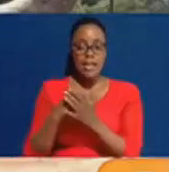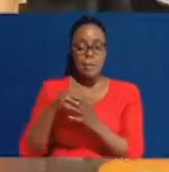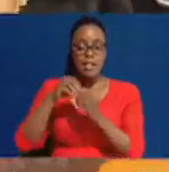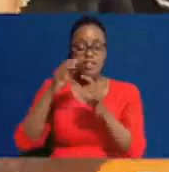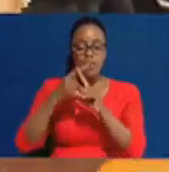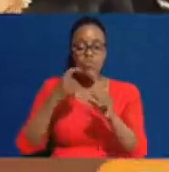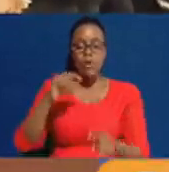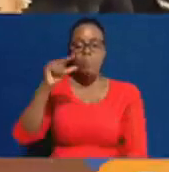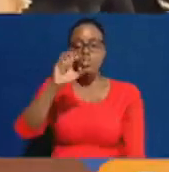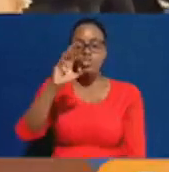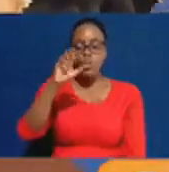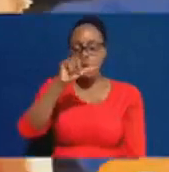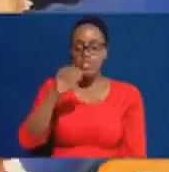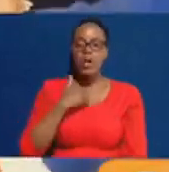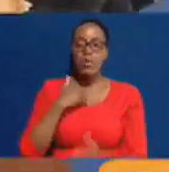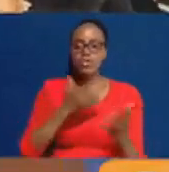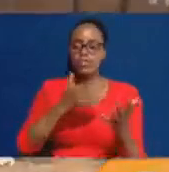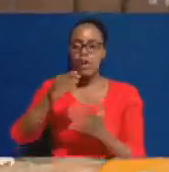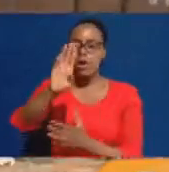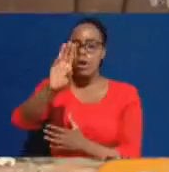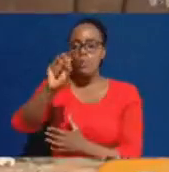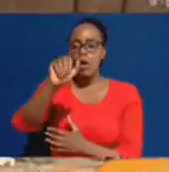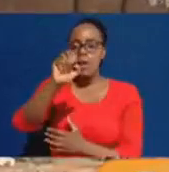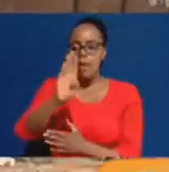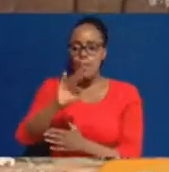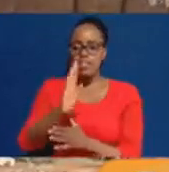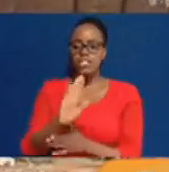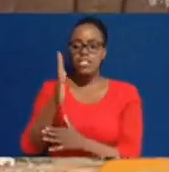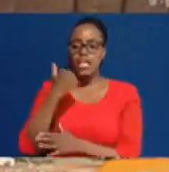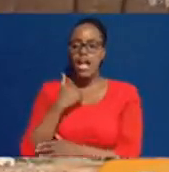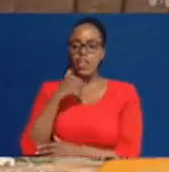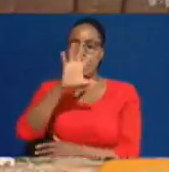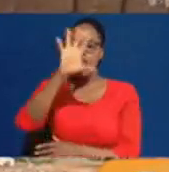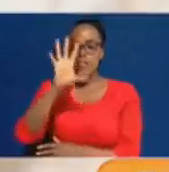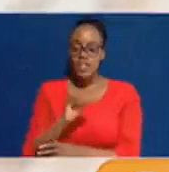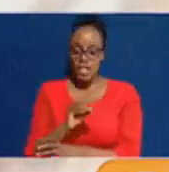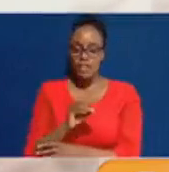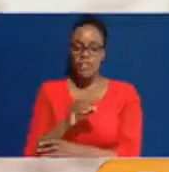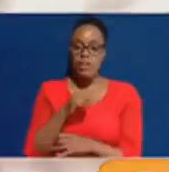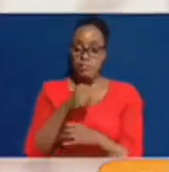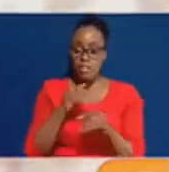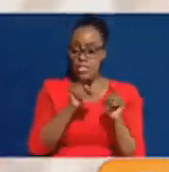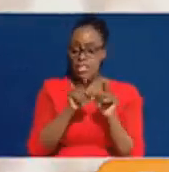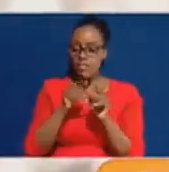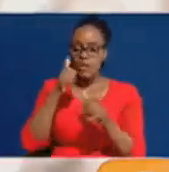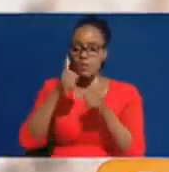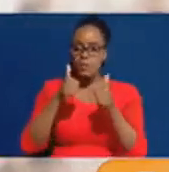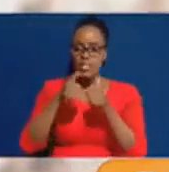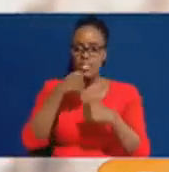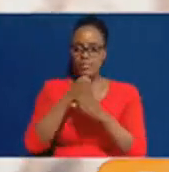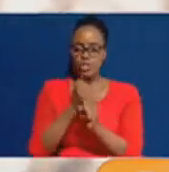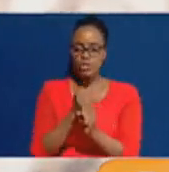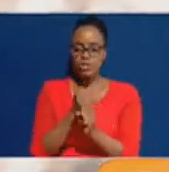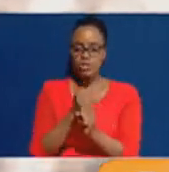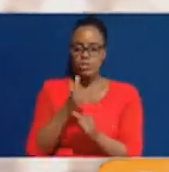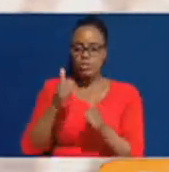is exporting the baobab tree with a view of putting up an African botanical garden, hoping to woo tourists in the